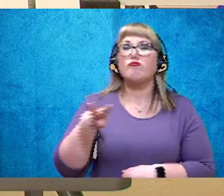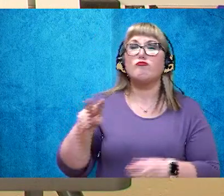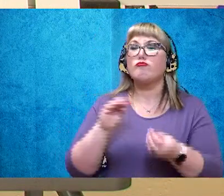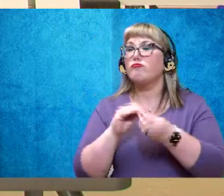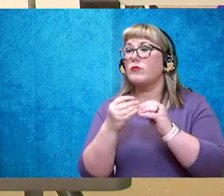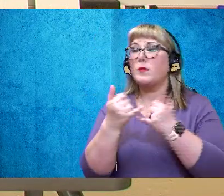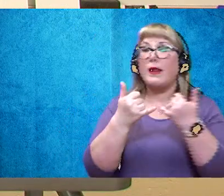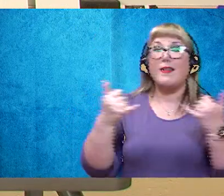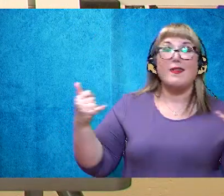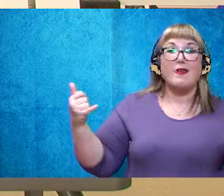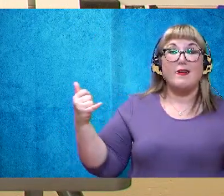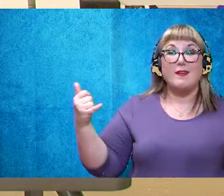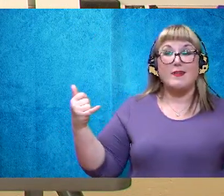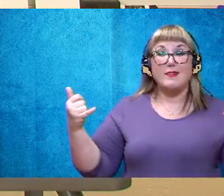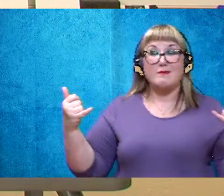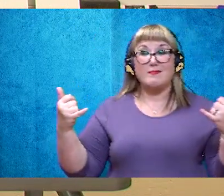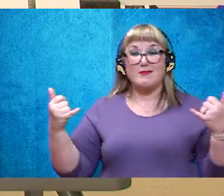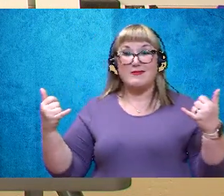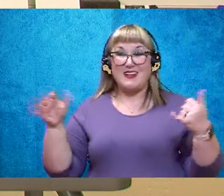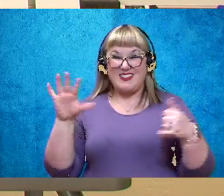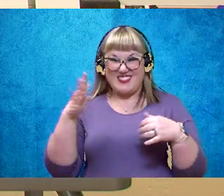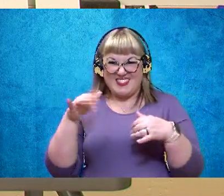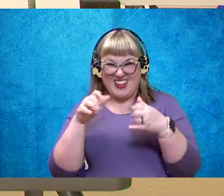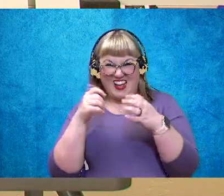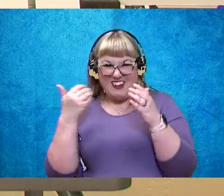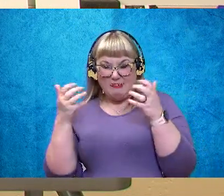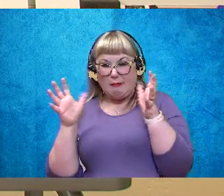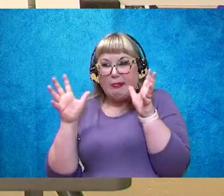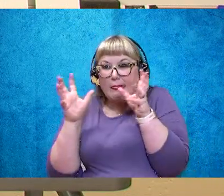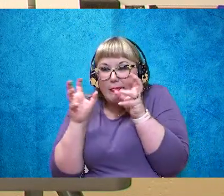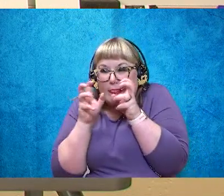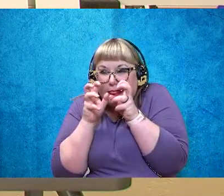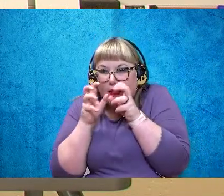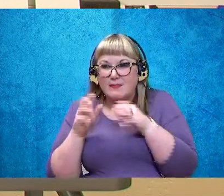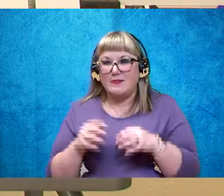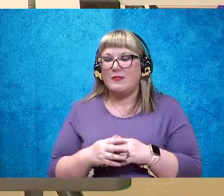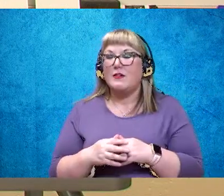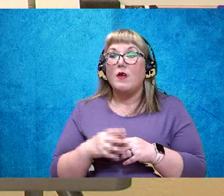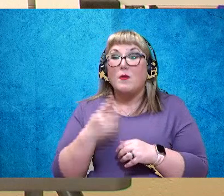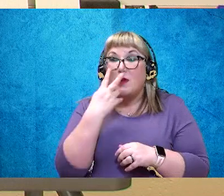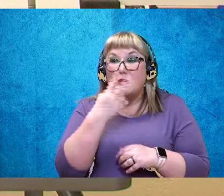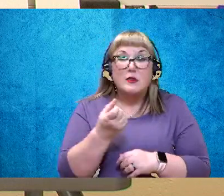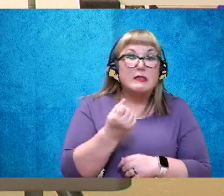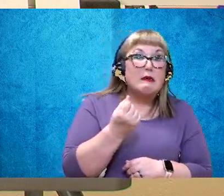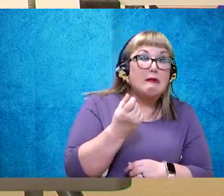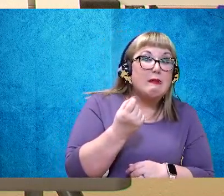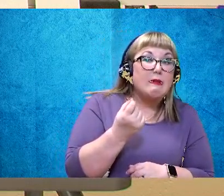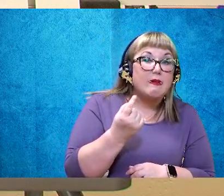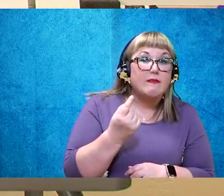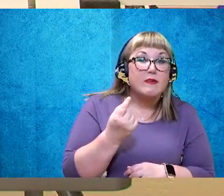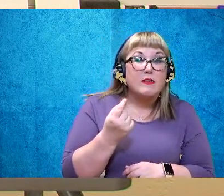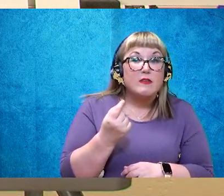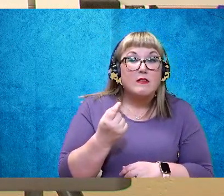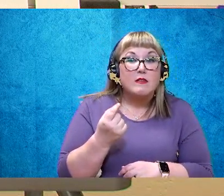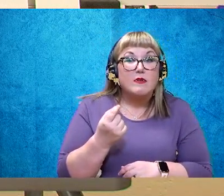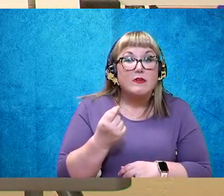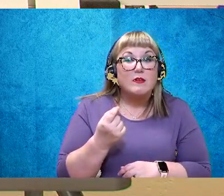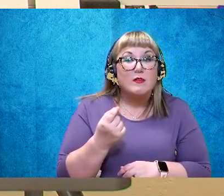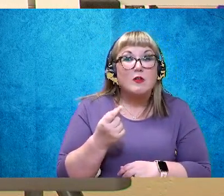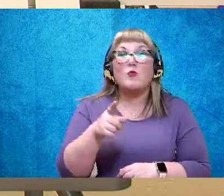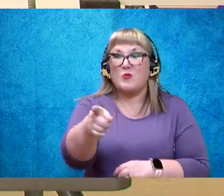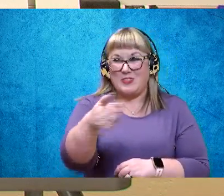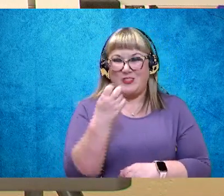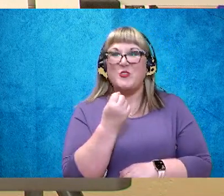line. Once again, it's kind of hiding because my numbers are crunched. But we see 11 here. We know that 12 is one more. So we're going to pick out that